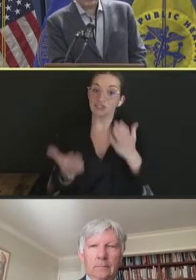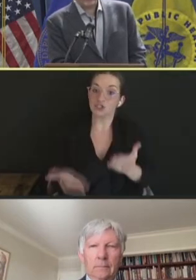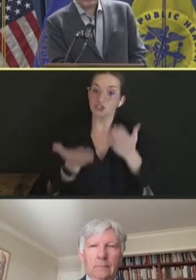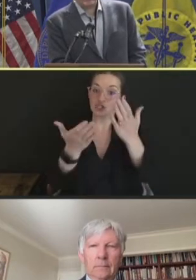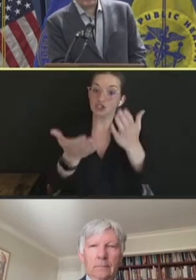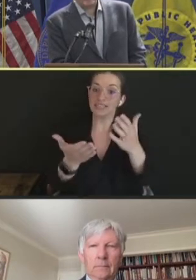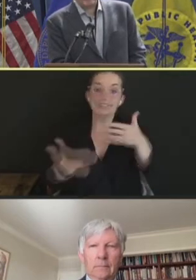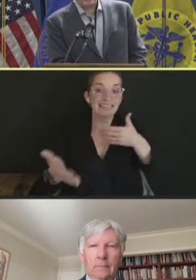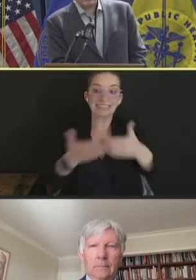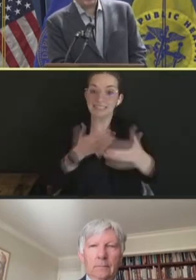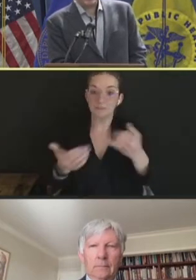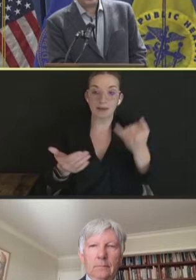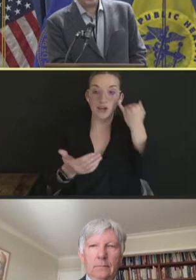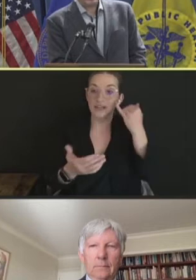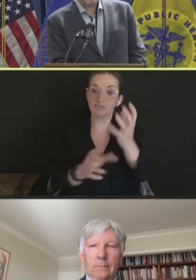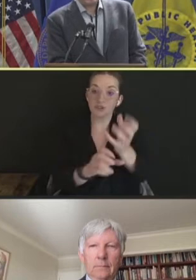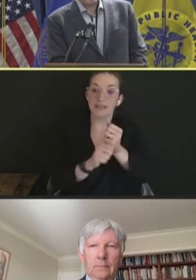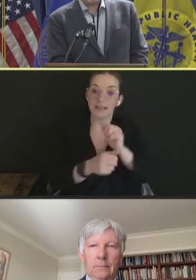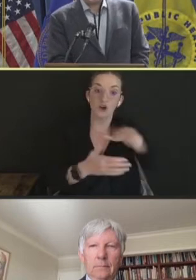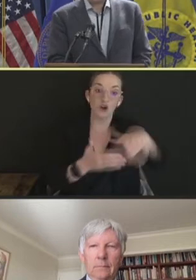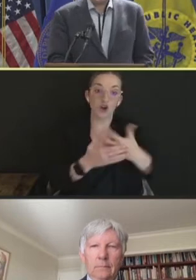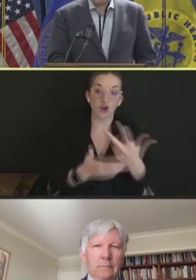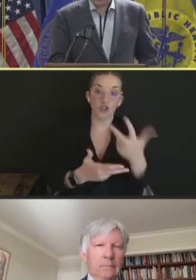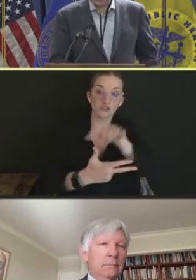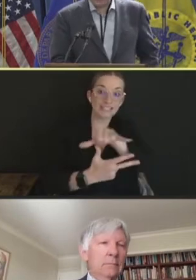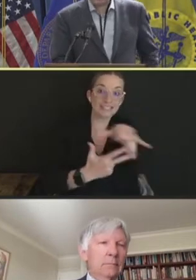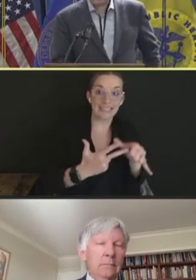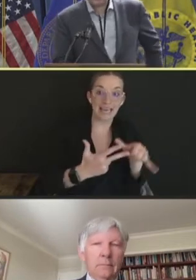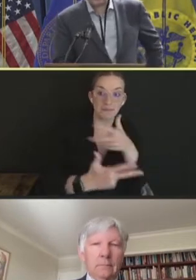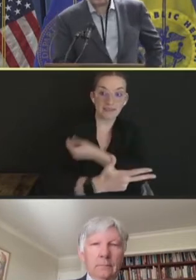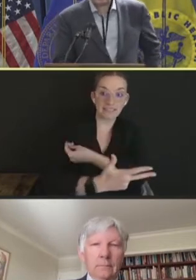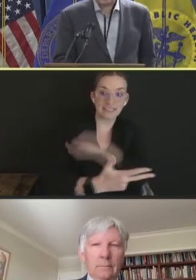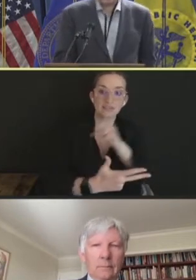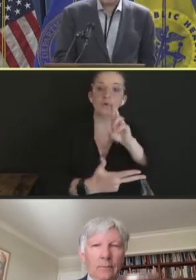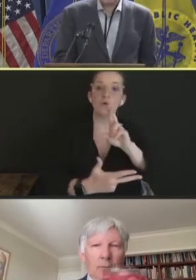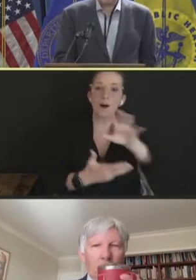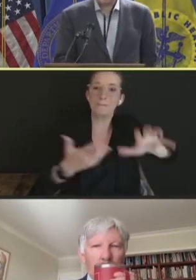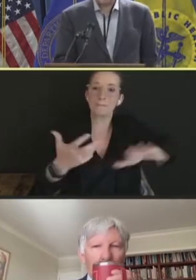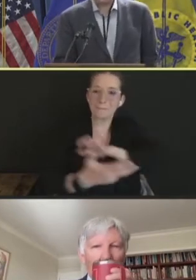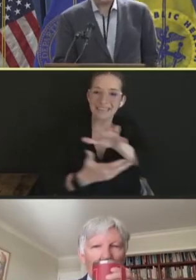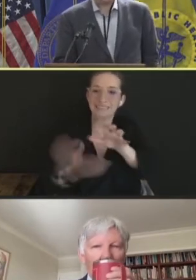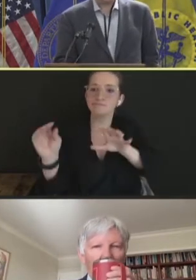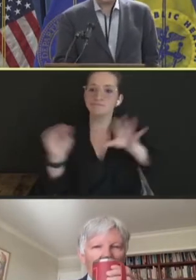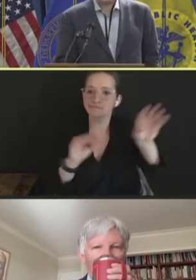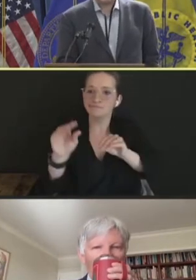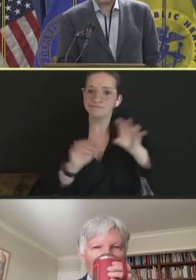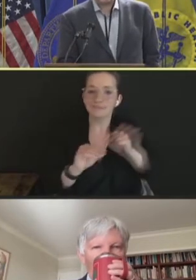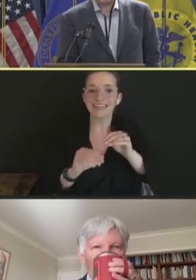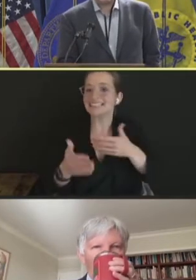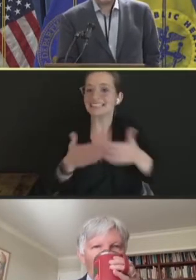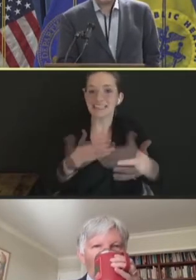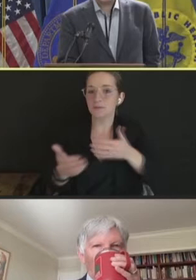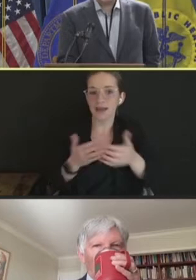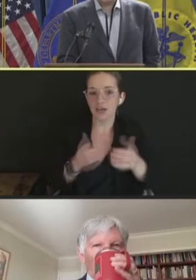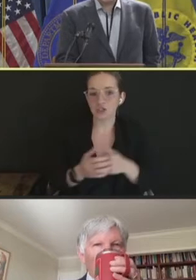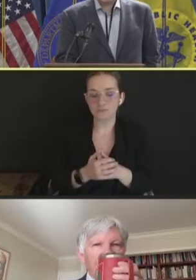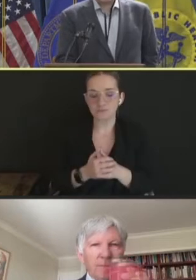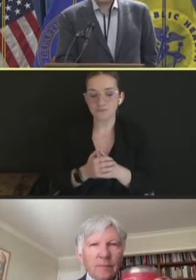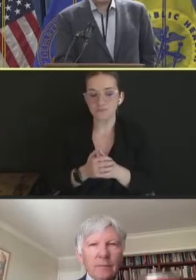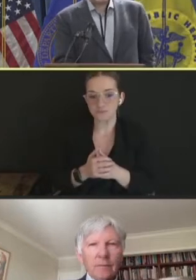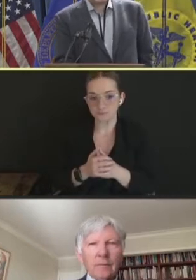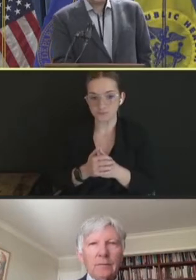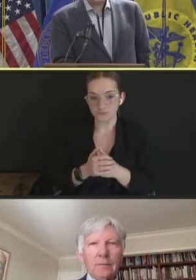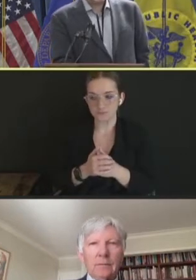not any different, but just reiterating that it was not designed to assess the rare and infrequent events.